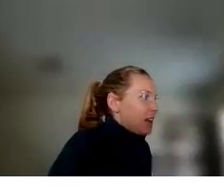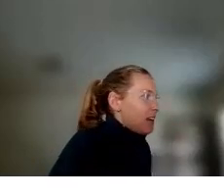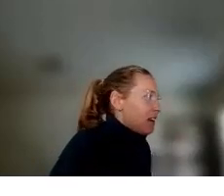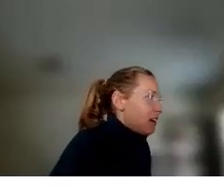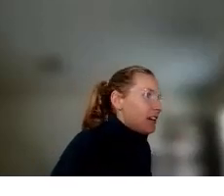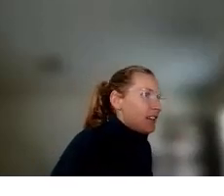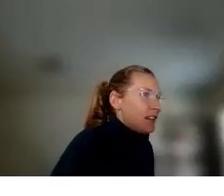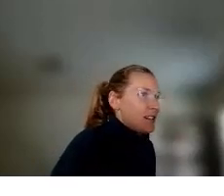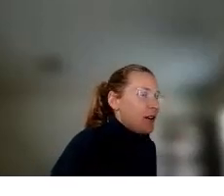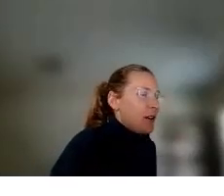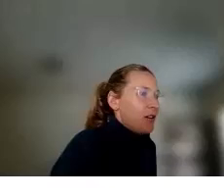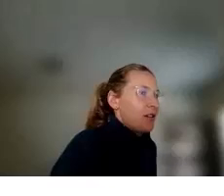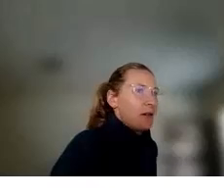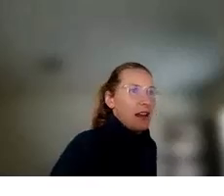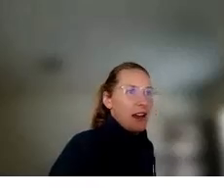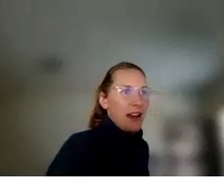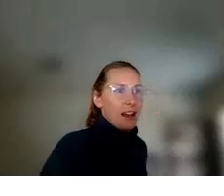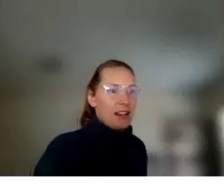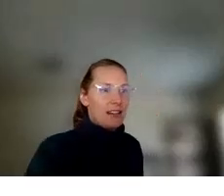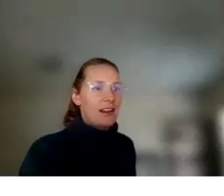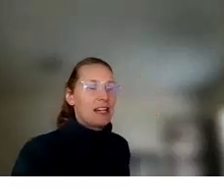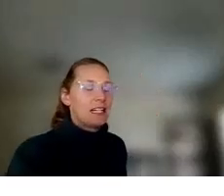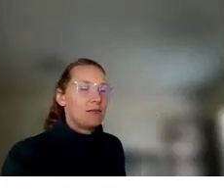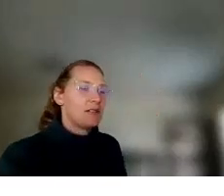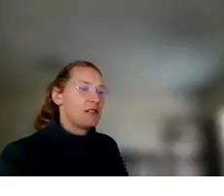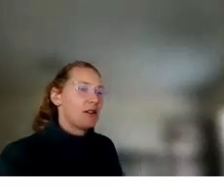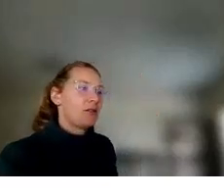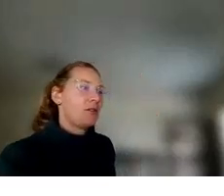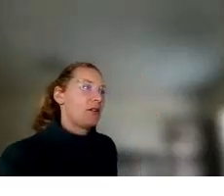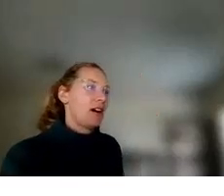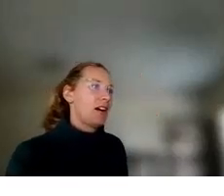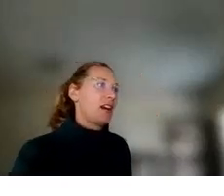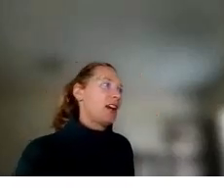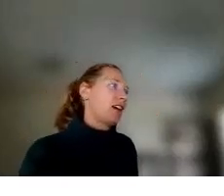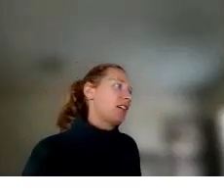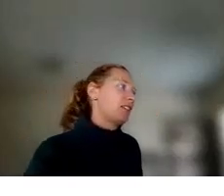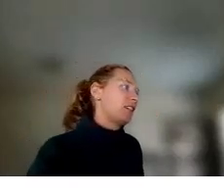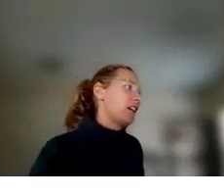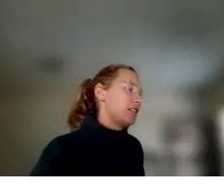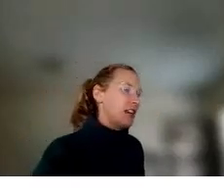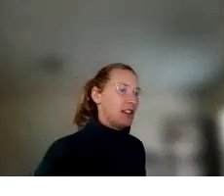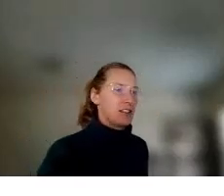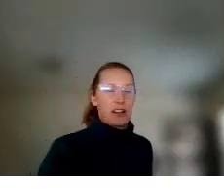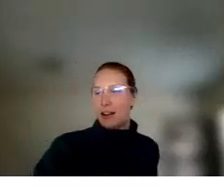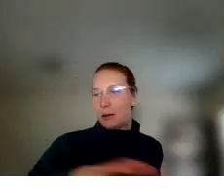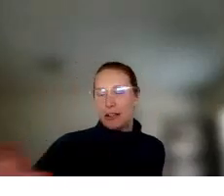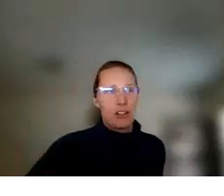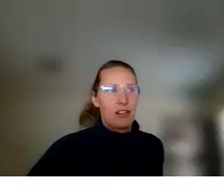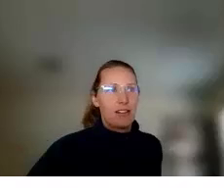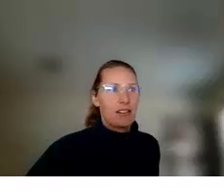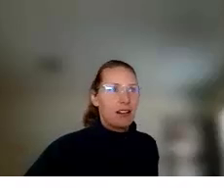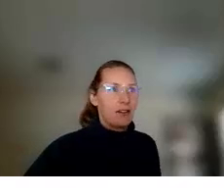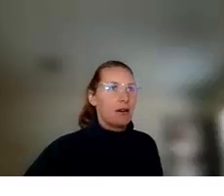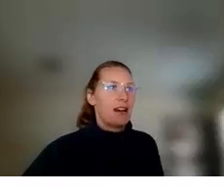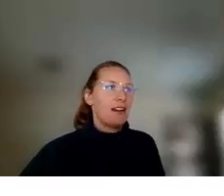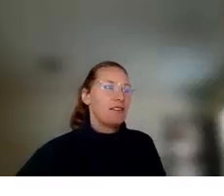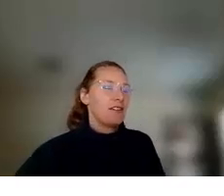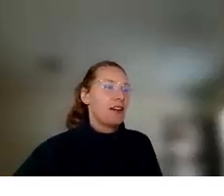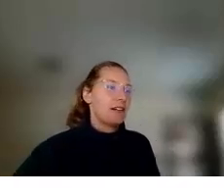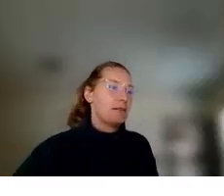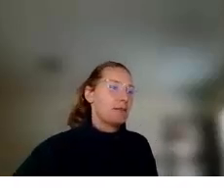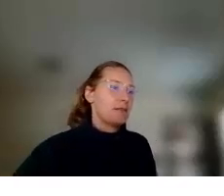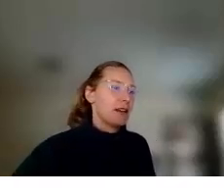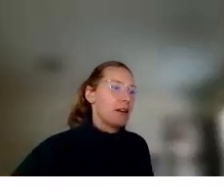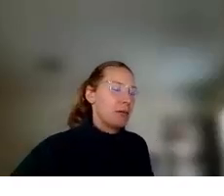Okay, I think that is all that we had. So I love to answer any questions that you